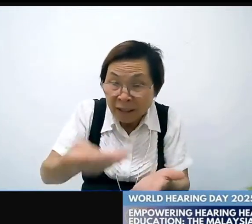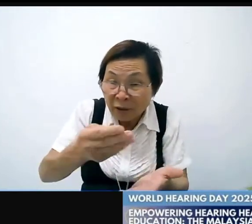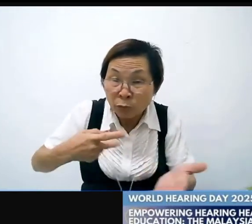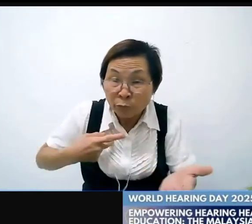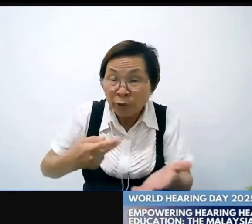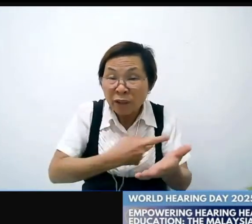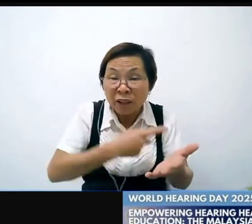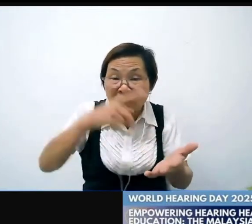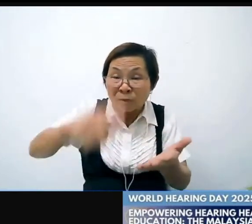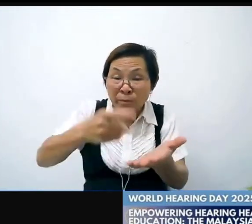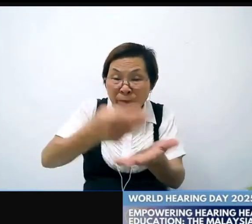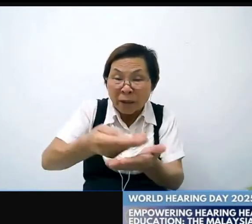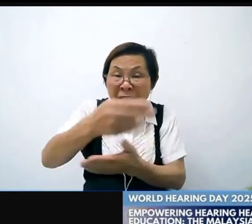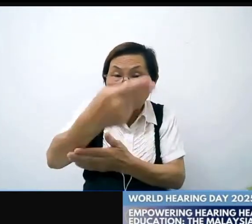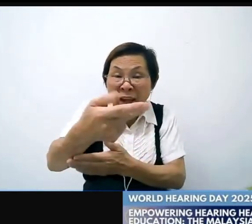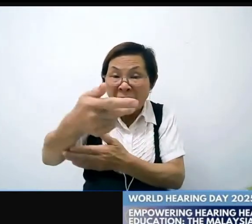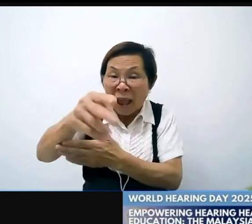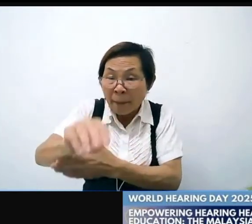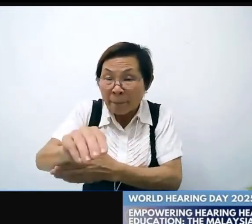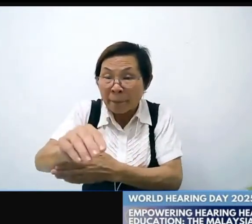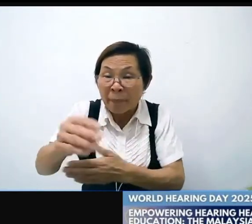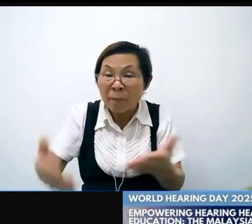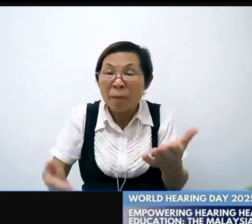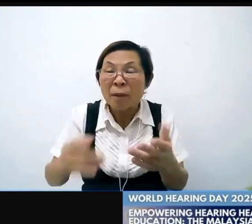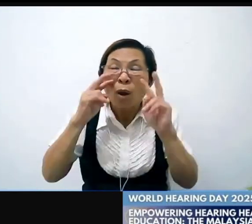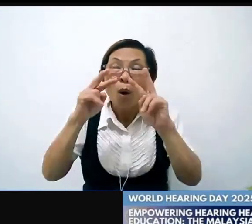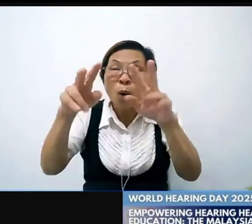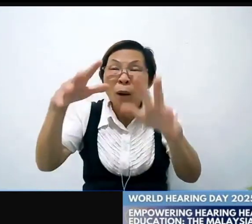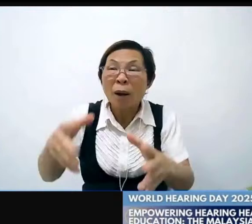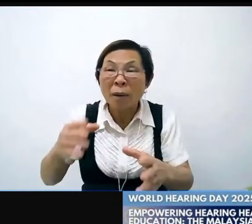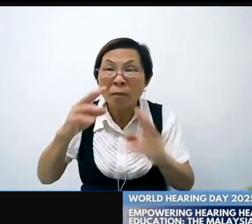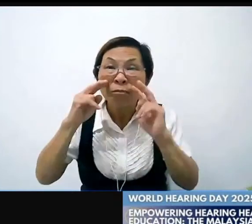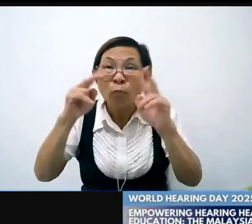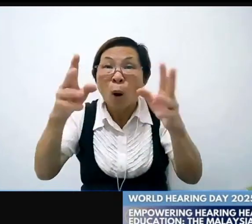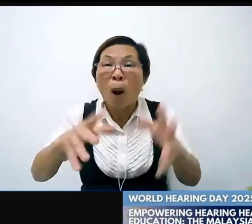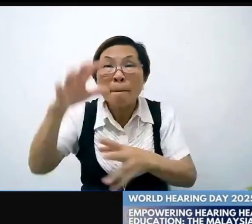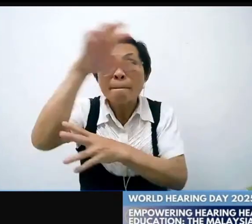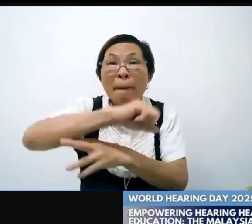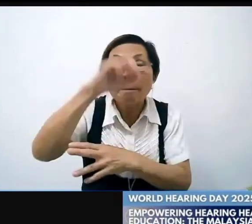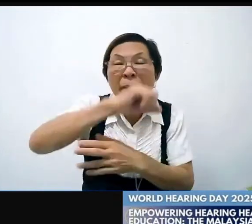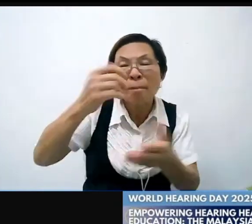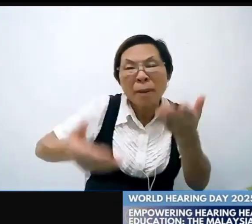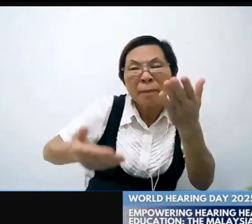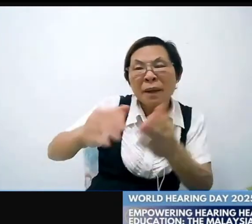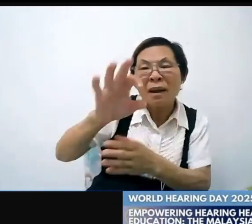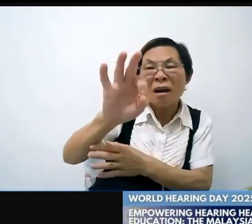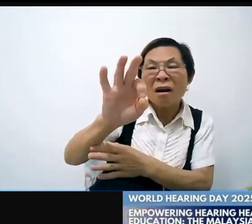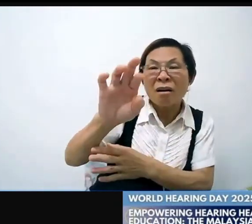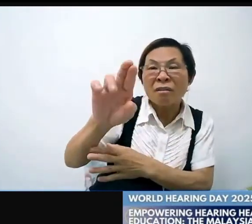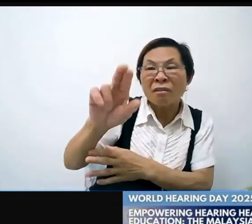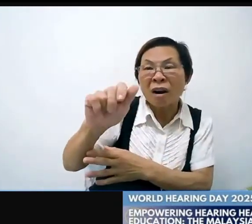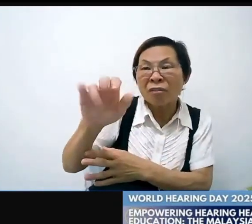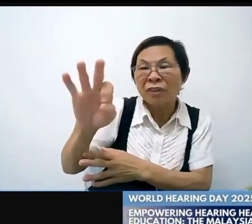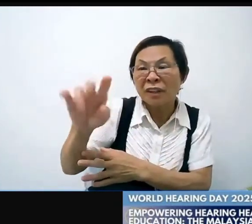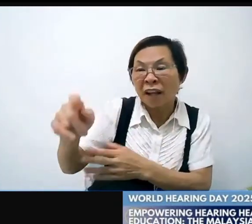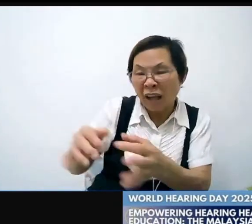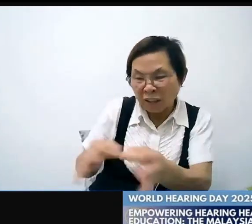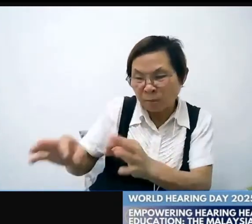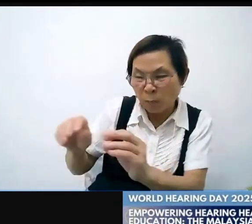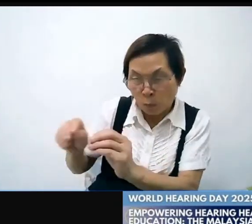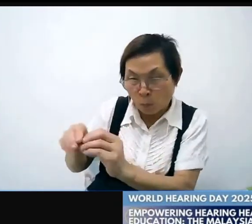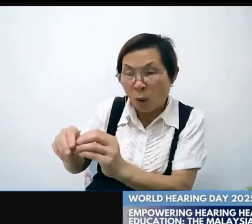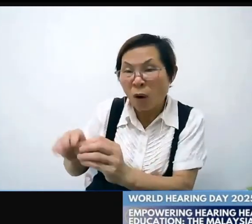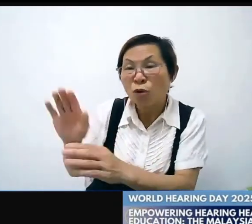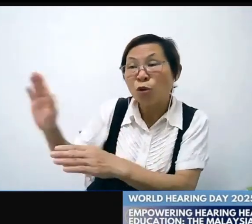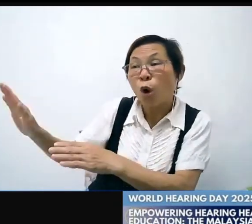that HAMs? Mungkin the audience missed the information. Mungkin Prof. Rafidah can explain a little bit further about your module that you